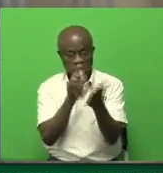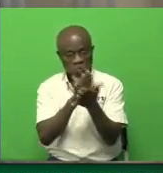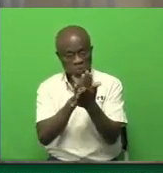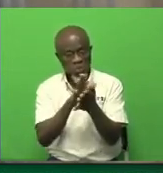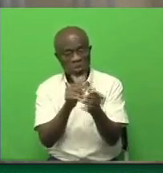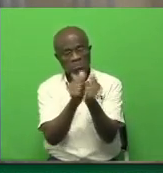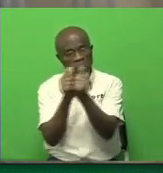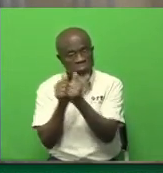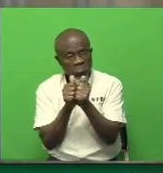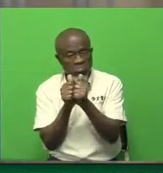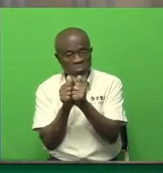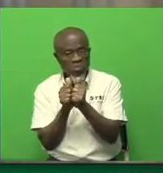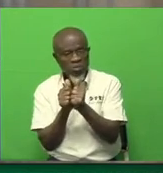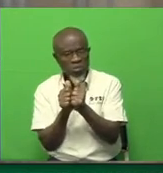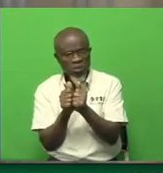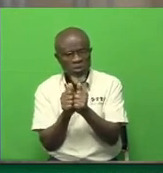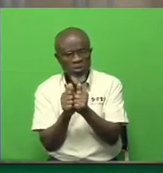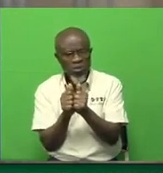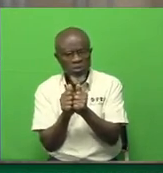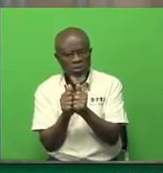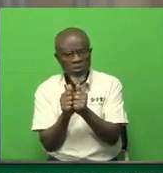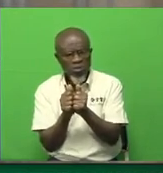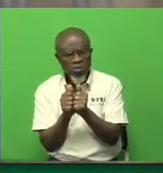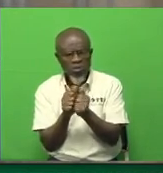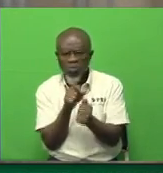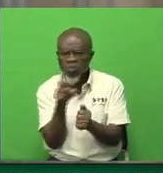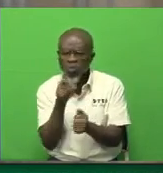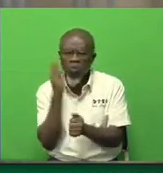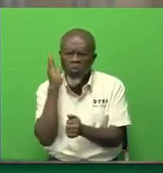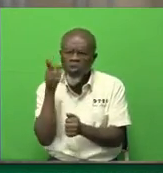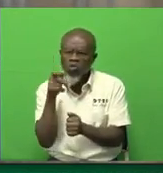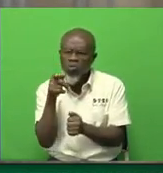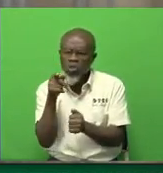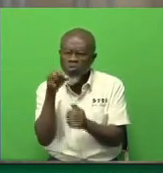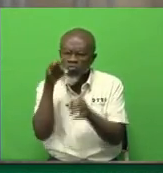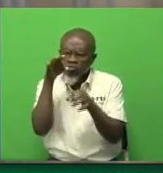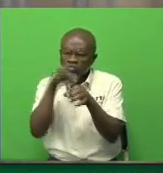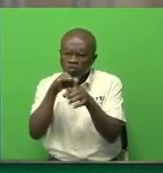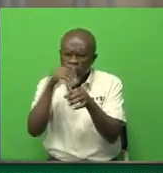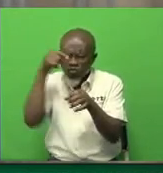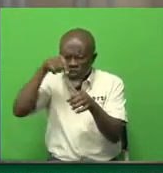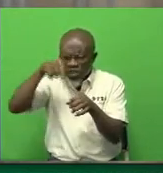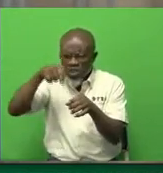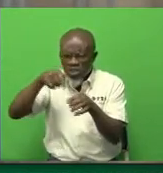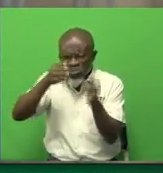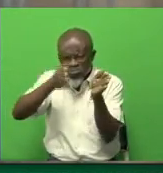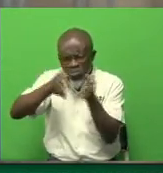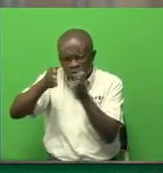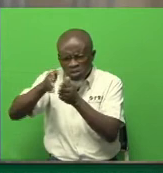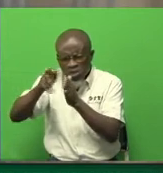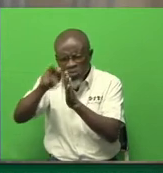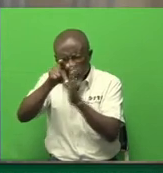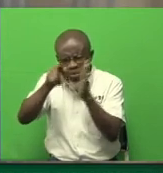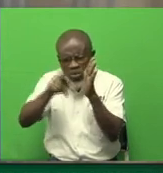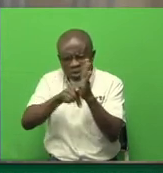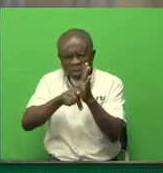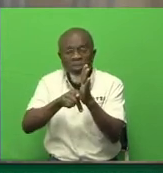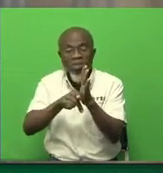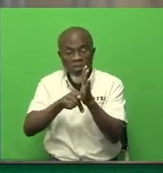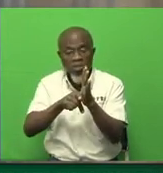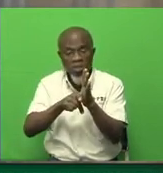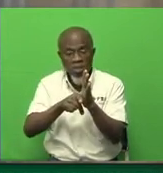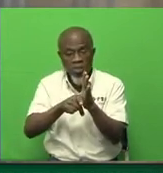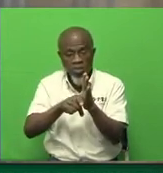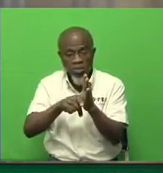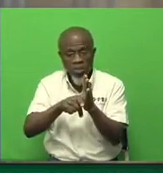I want to ask you remember will you be voting for these policies and programs these Wicked policies and programs that bring hardship on the